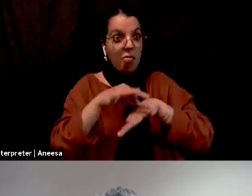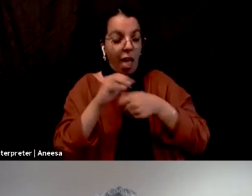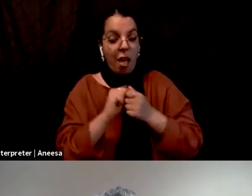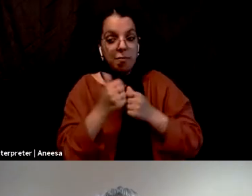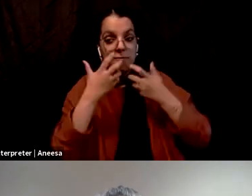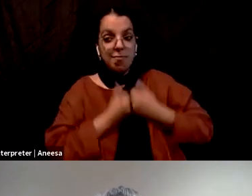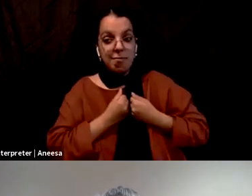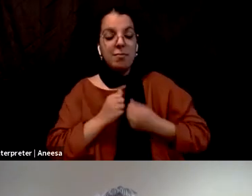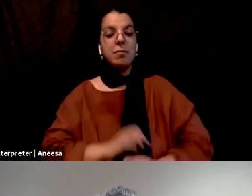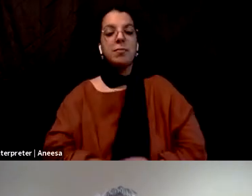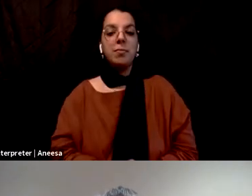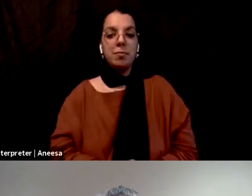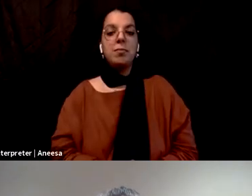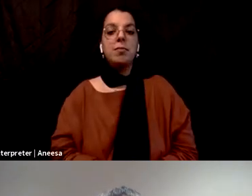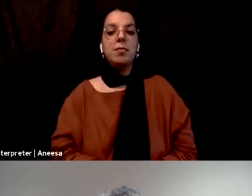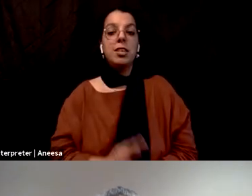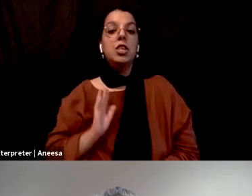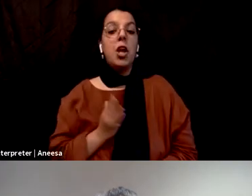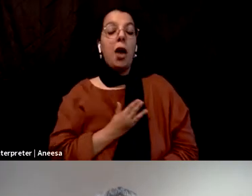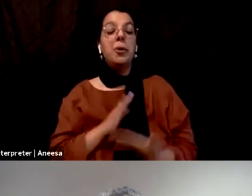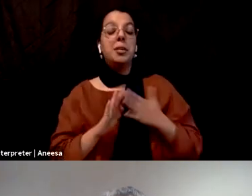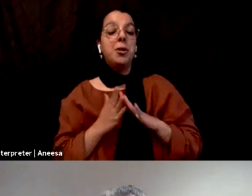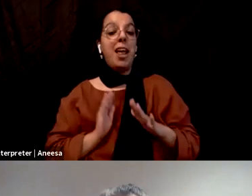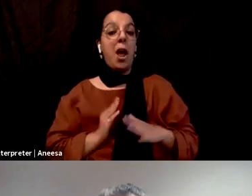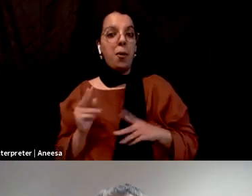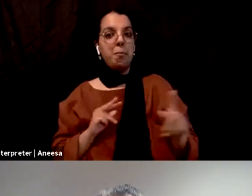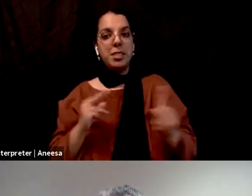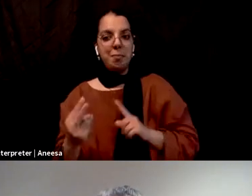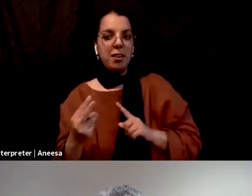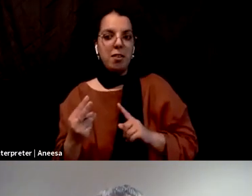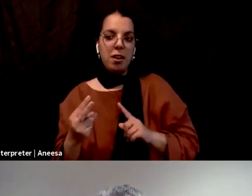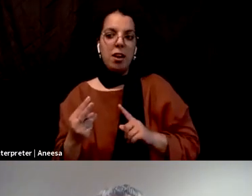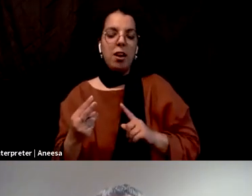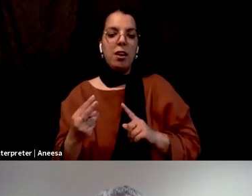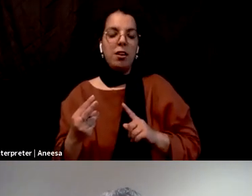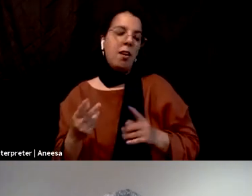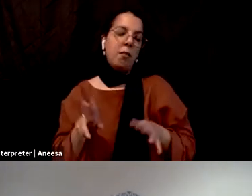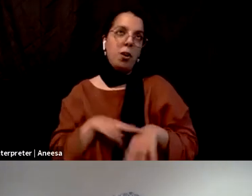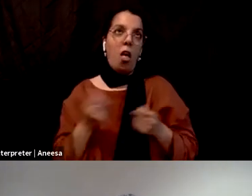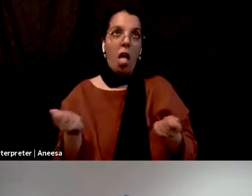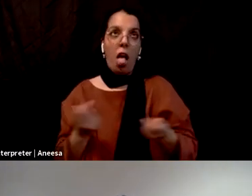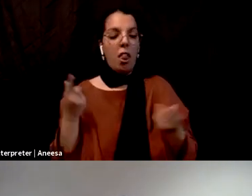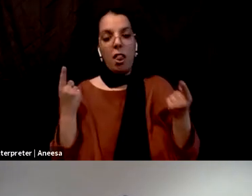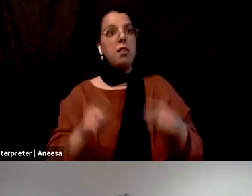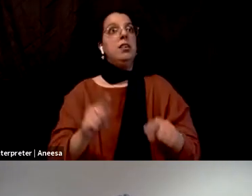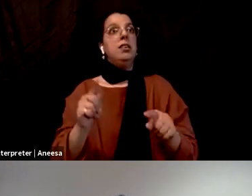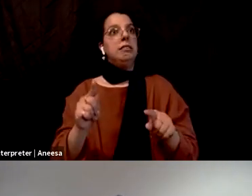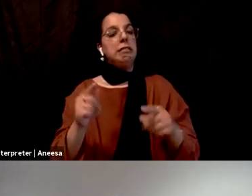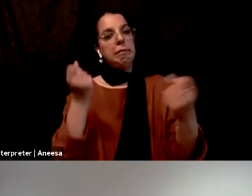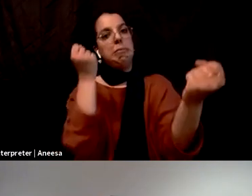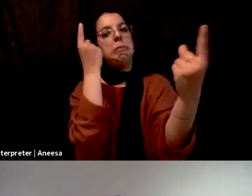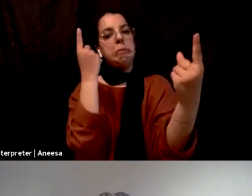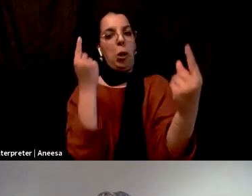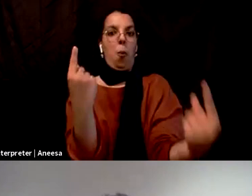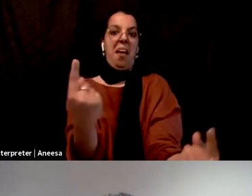it from our community's perspective. And I think most, you know, of course, we don't always all agree on everything. We're not one homogenous